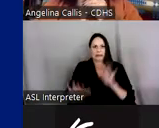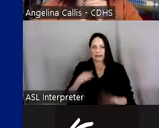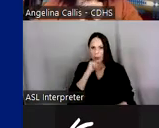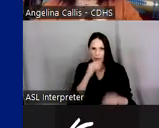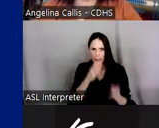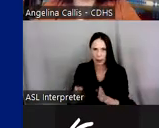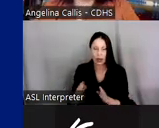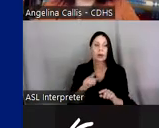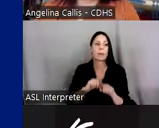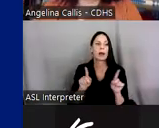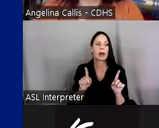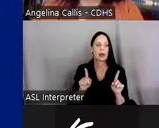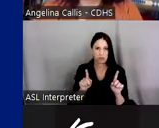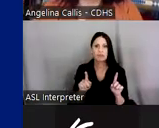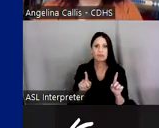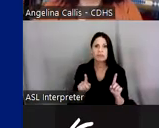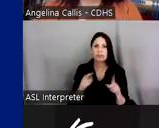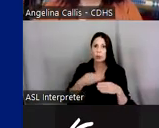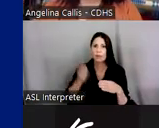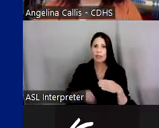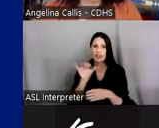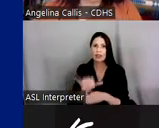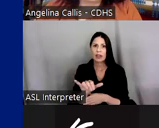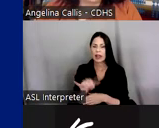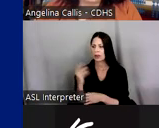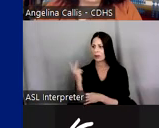other than that, we finished that up. We polished it.